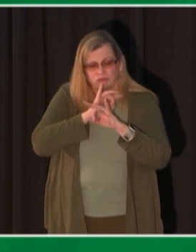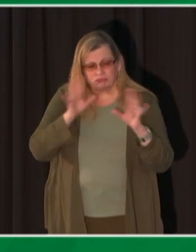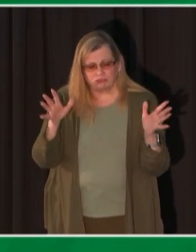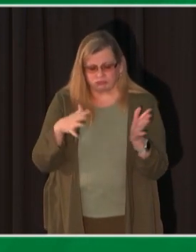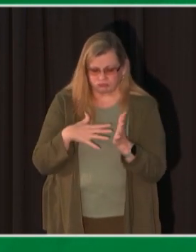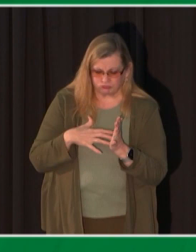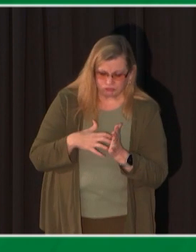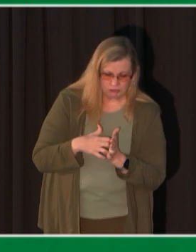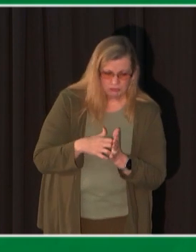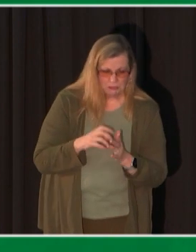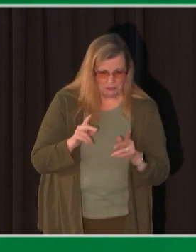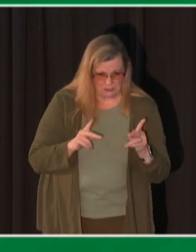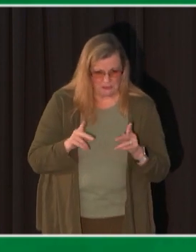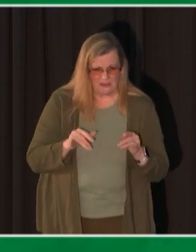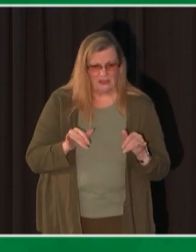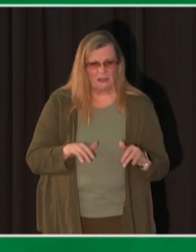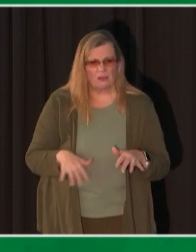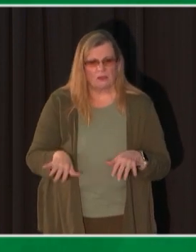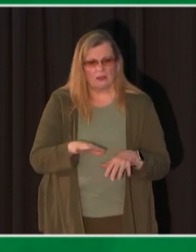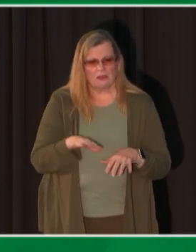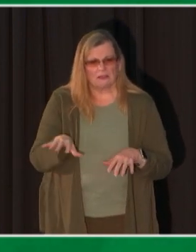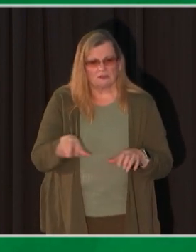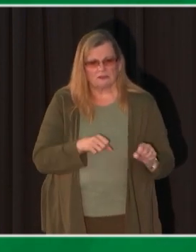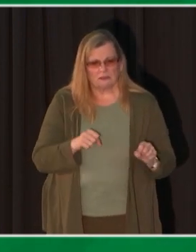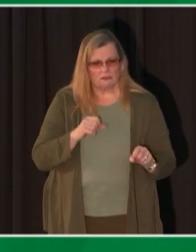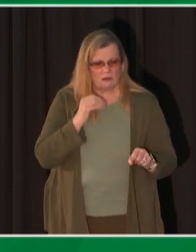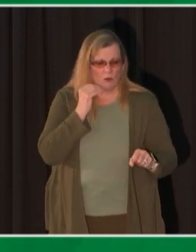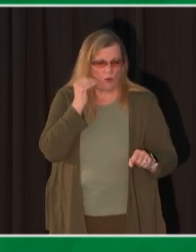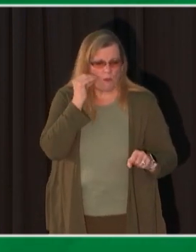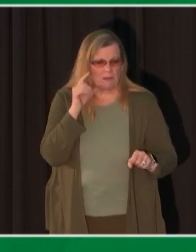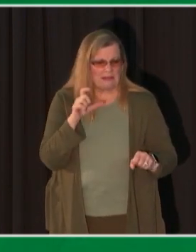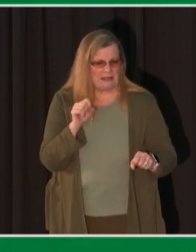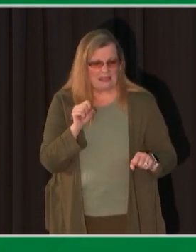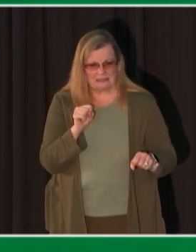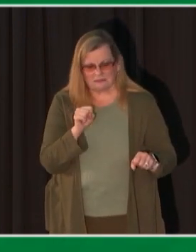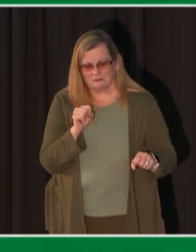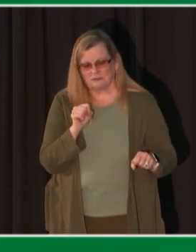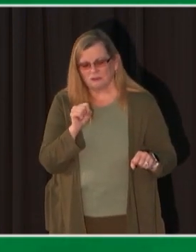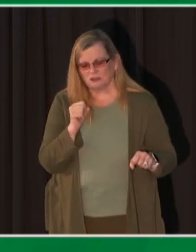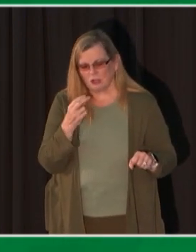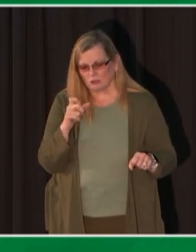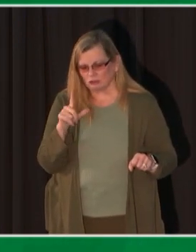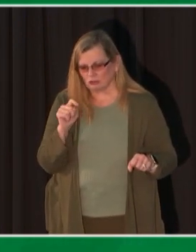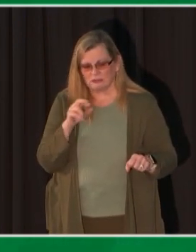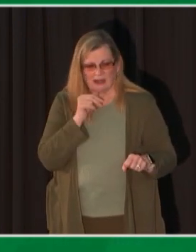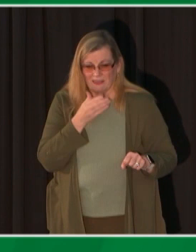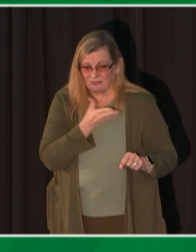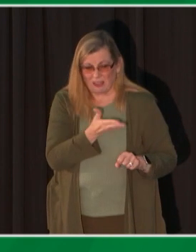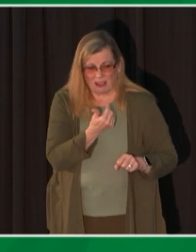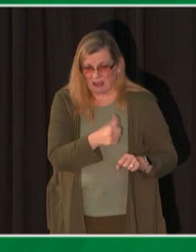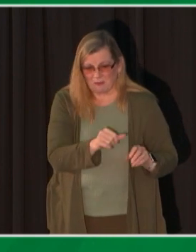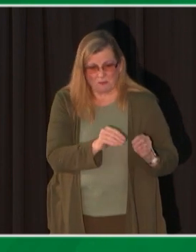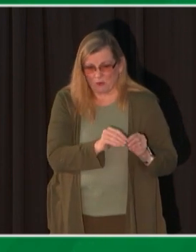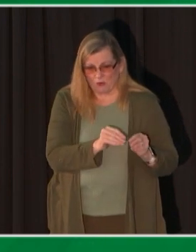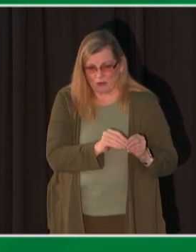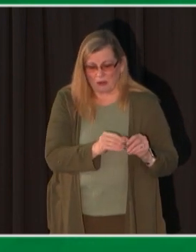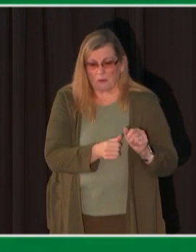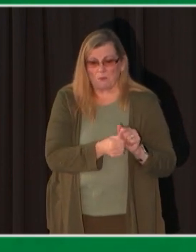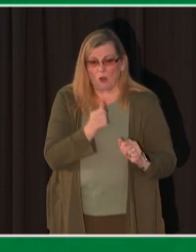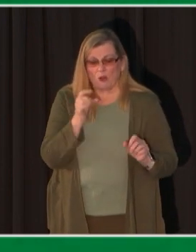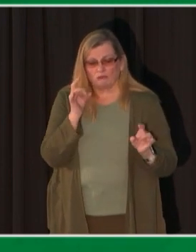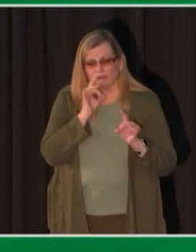population from the homeless shelters themselves, so that we can protect that population as best we can in individual